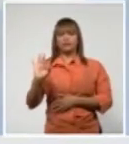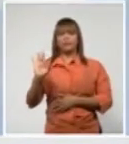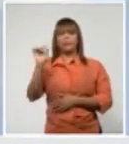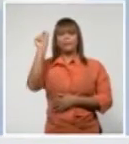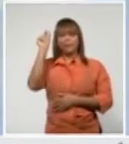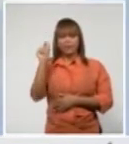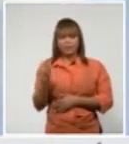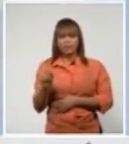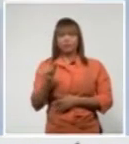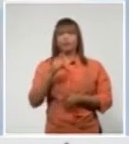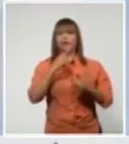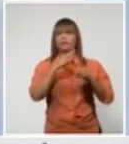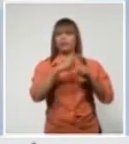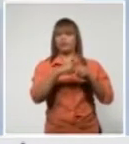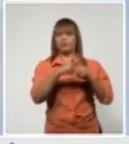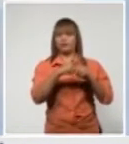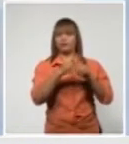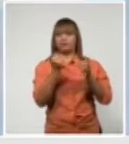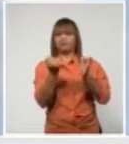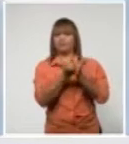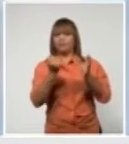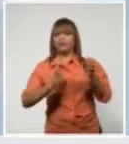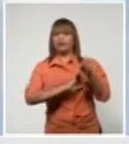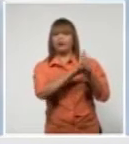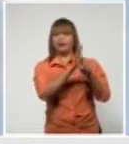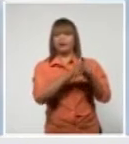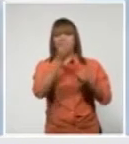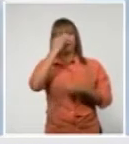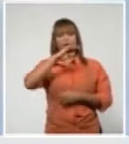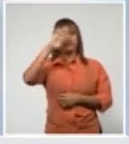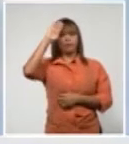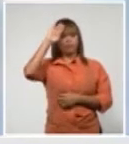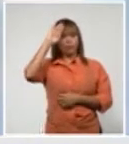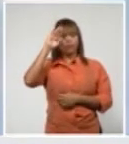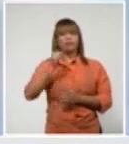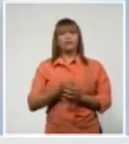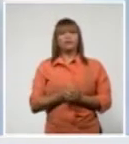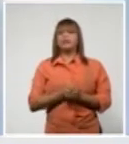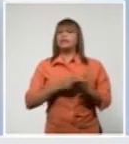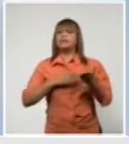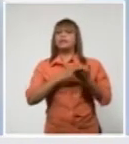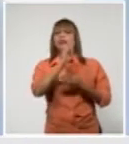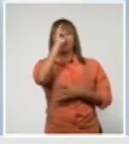5,718 people who have been diagnosed with the virus thus far in Cuba,